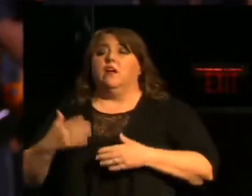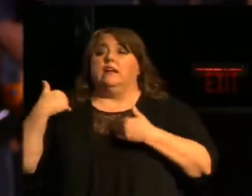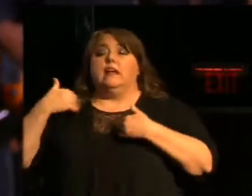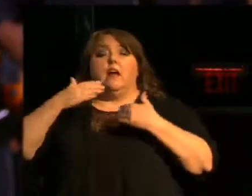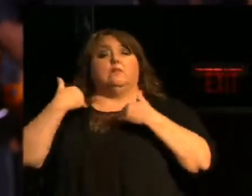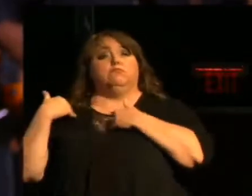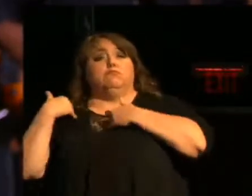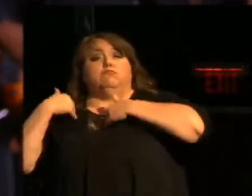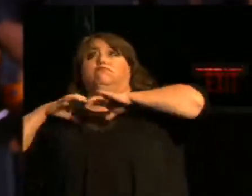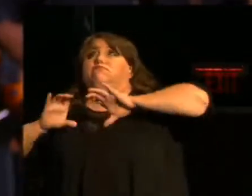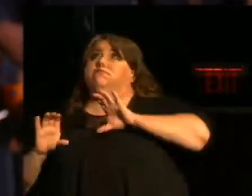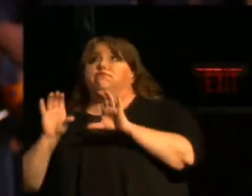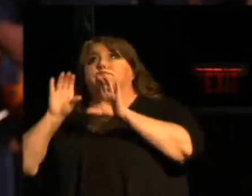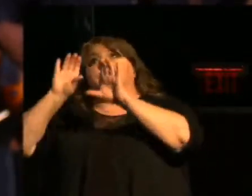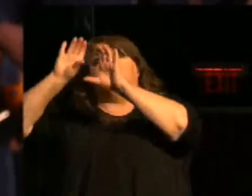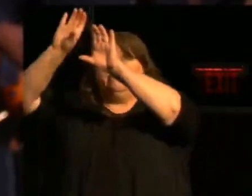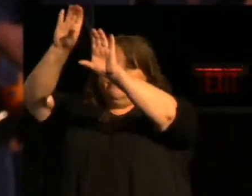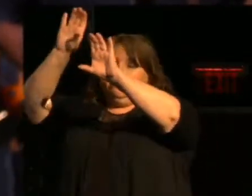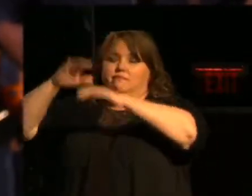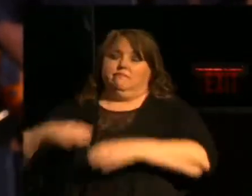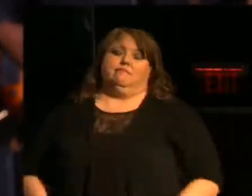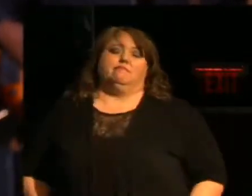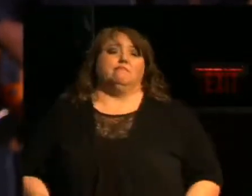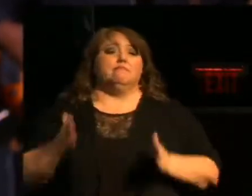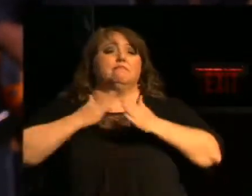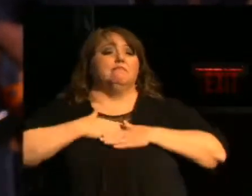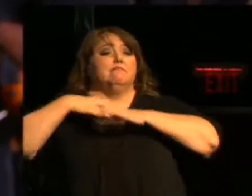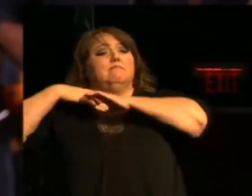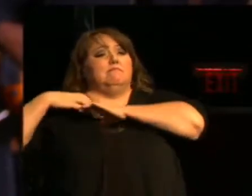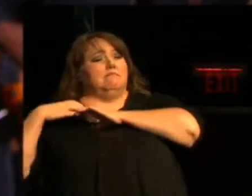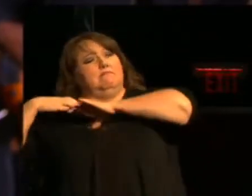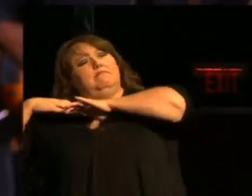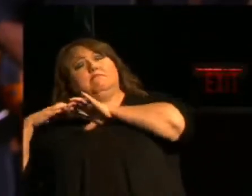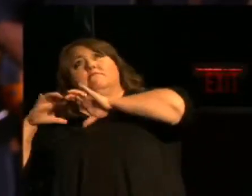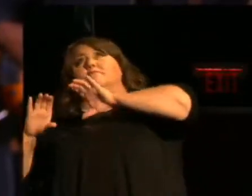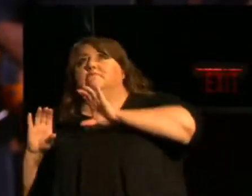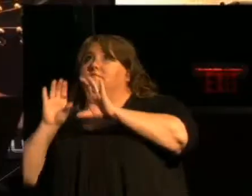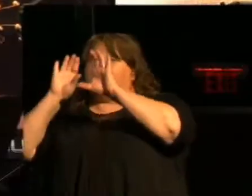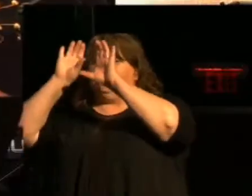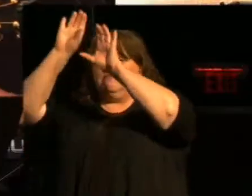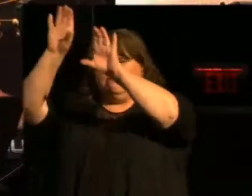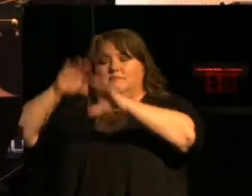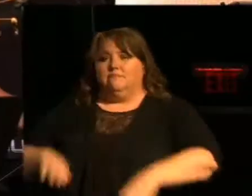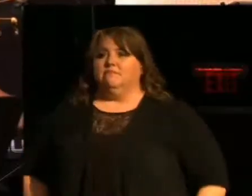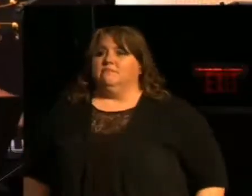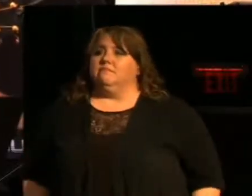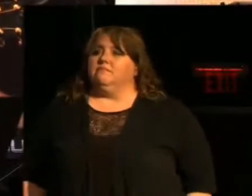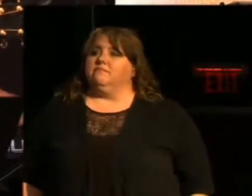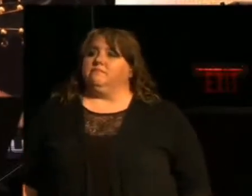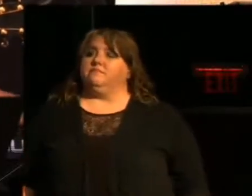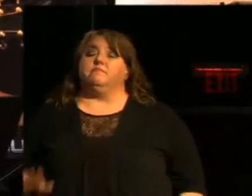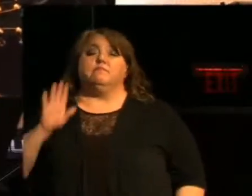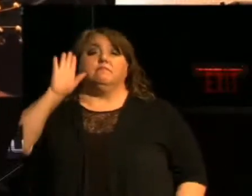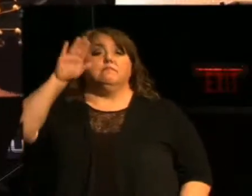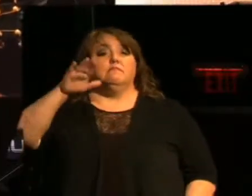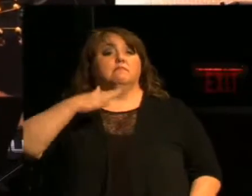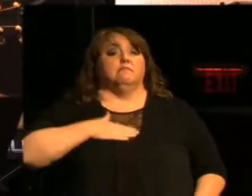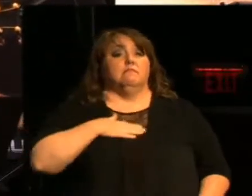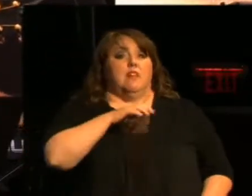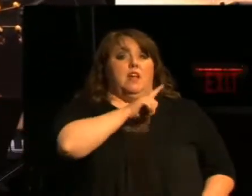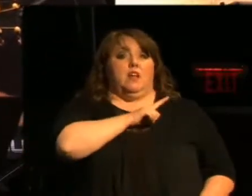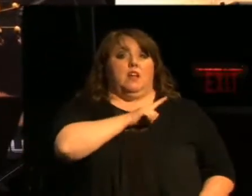jam session? Well, when I was a kid, many of you know I started singing with my mom when I was about 2. I started singing full-time with her